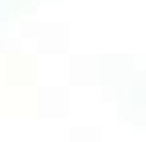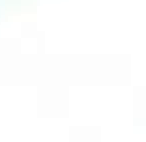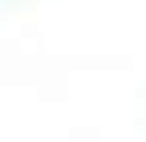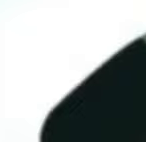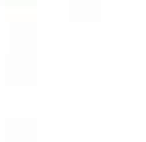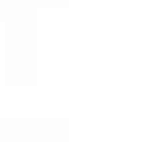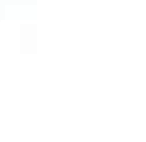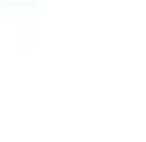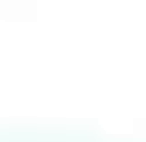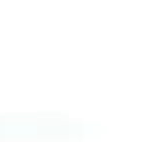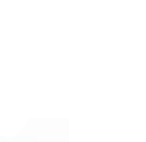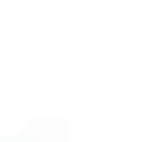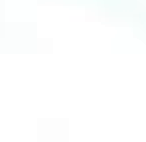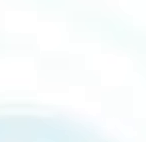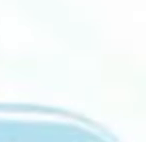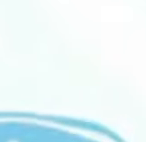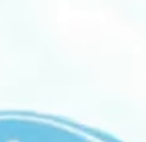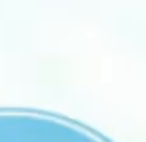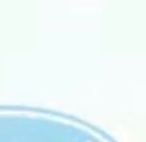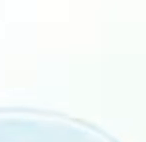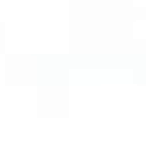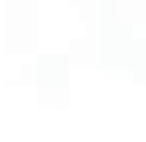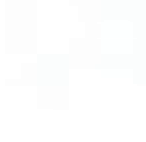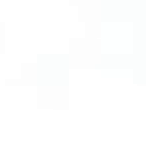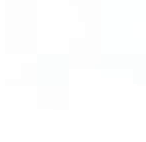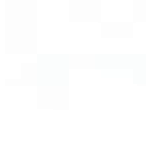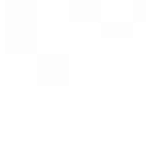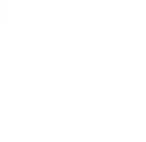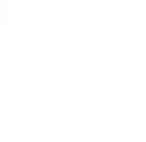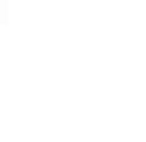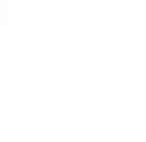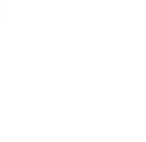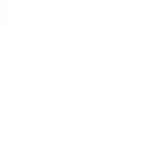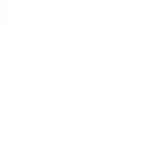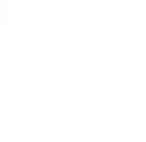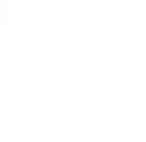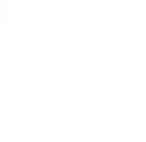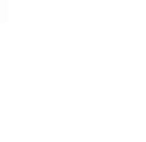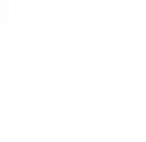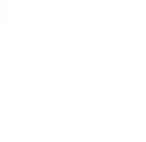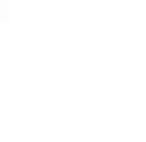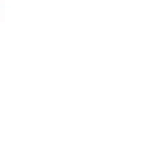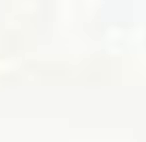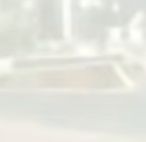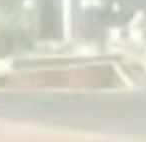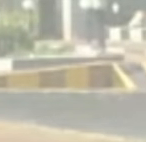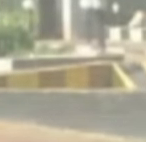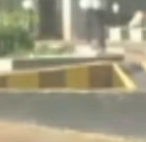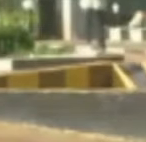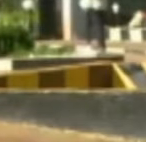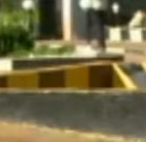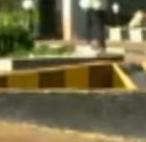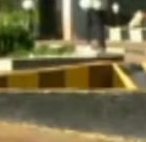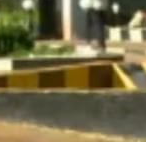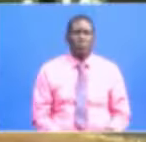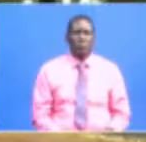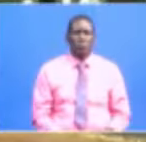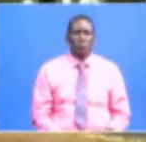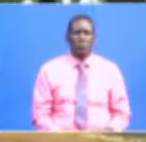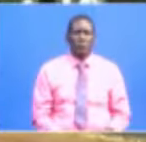Brookside Term 1 Secondary School Games Highlights is brought to you by Brookside.